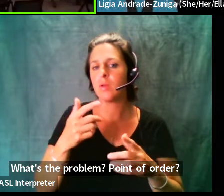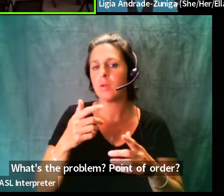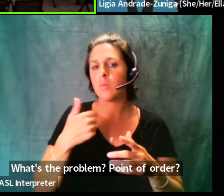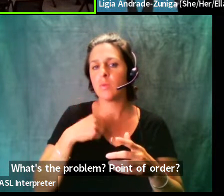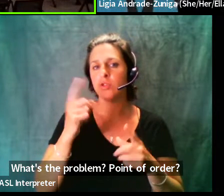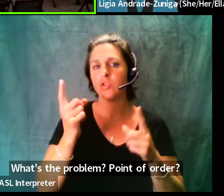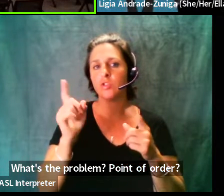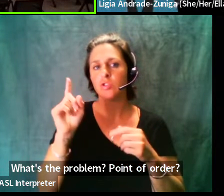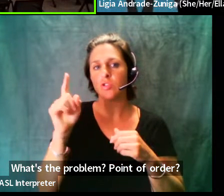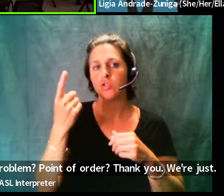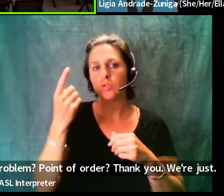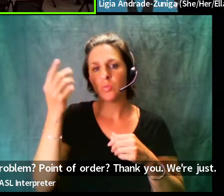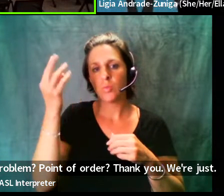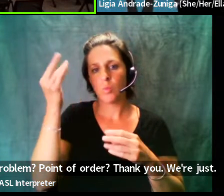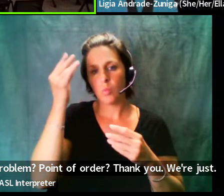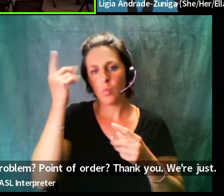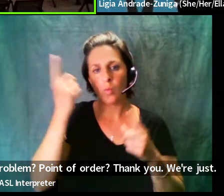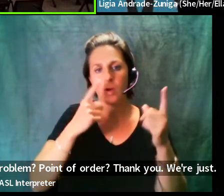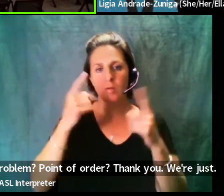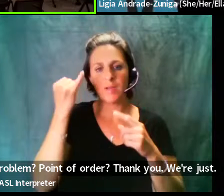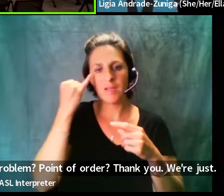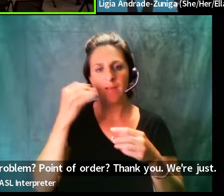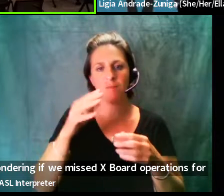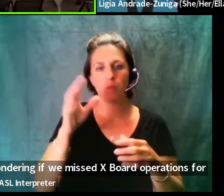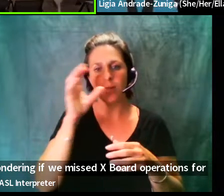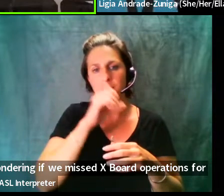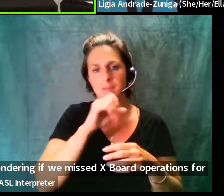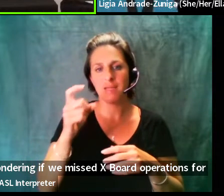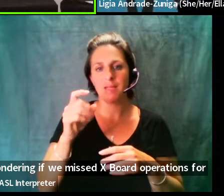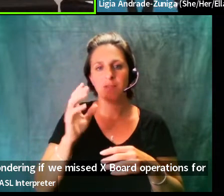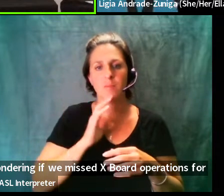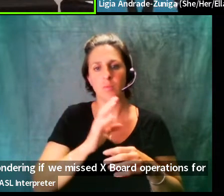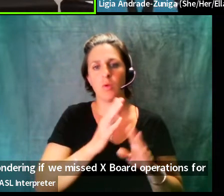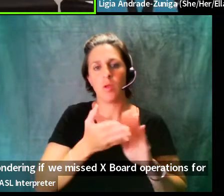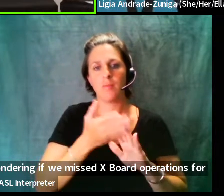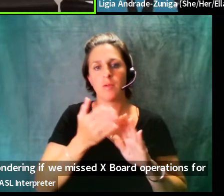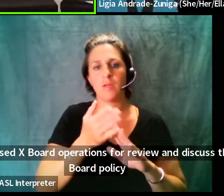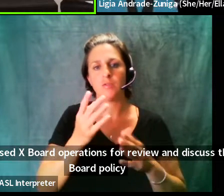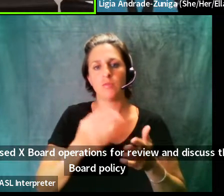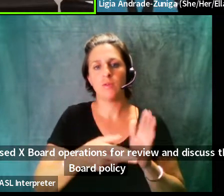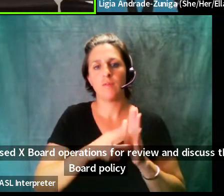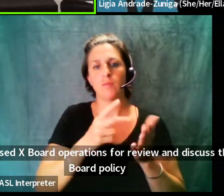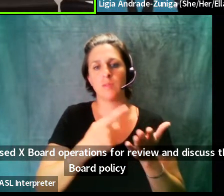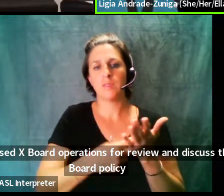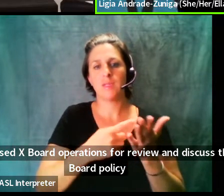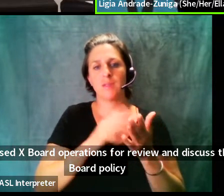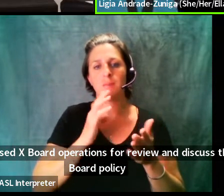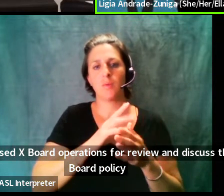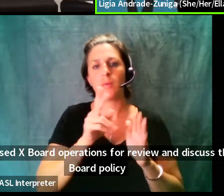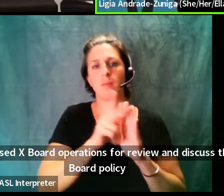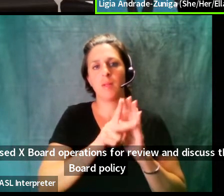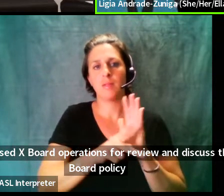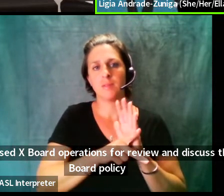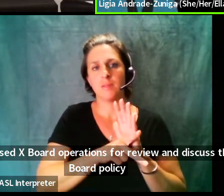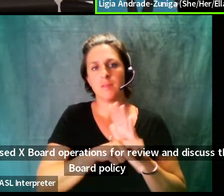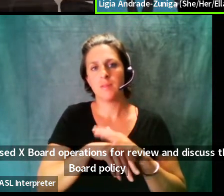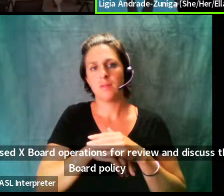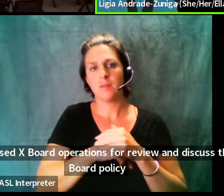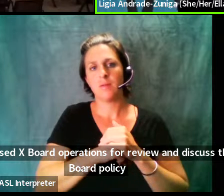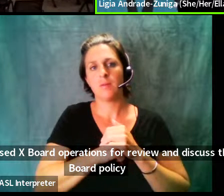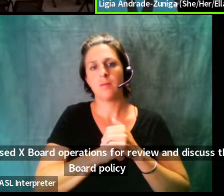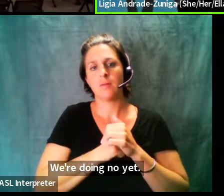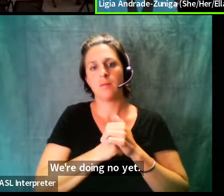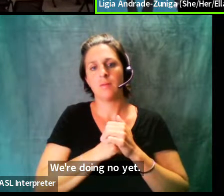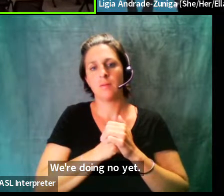wondering if we missed X board operations for review and discuss the board We're doing- policy. No, he- Dr. we Black did did that. No, yeah. Oh. We're